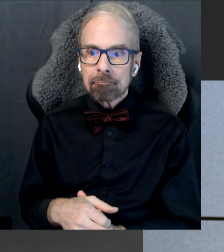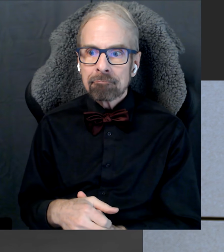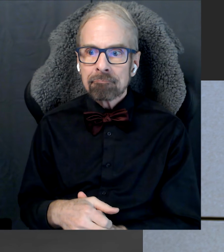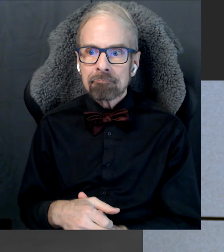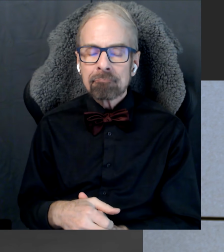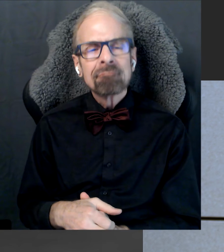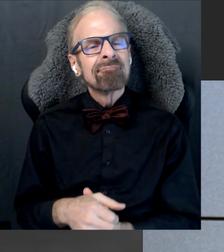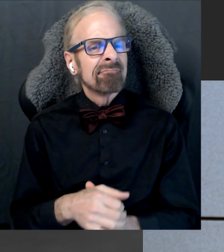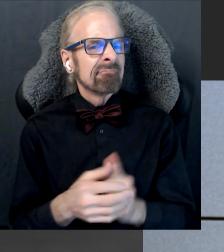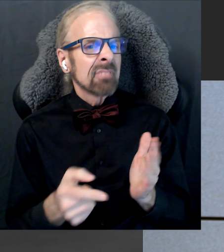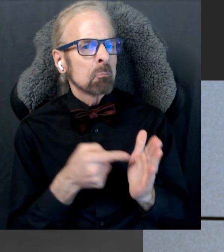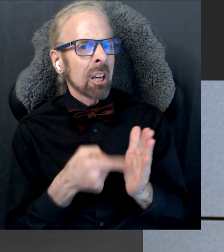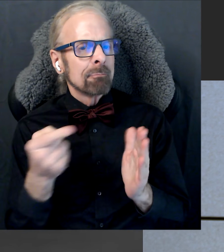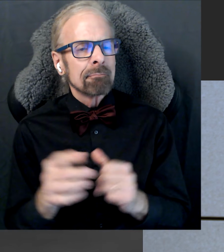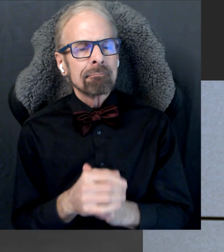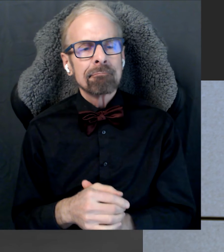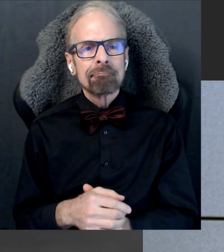On the time.